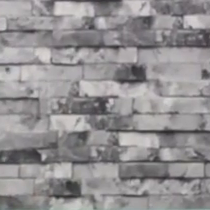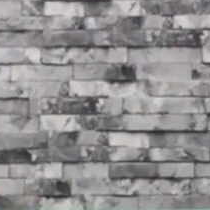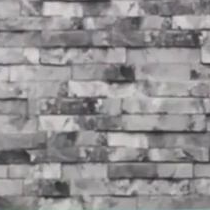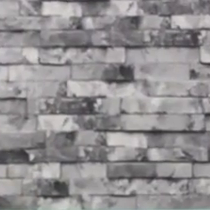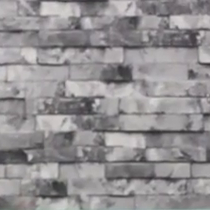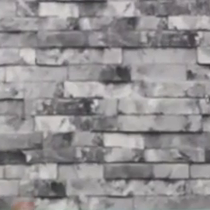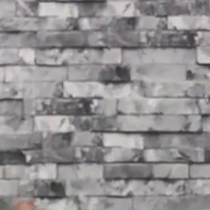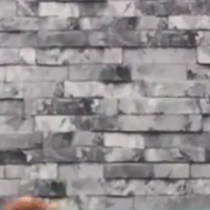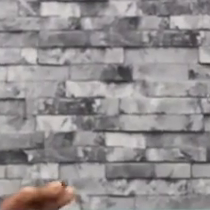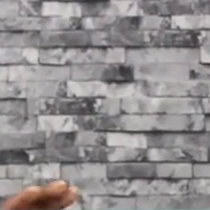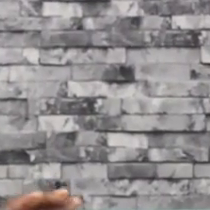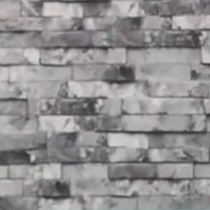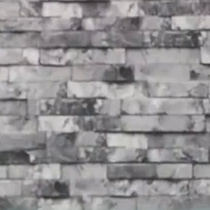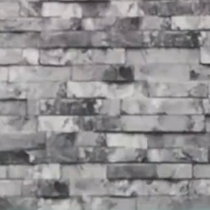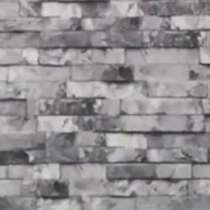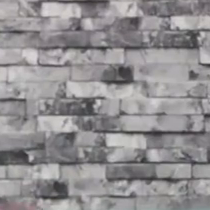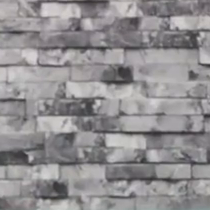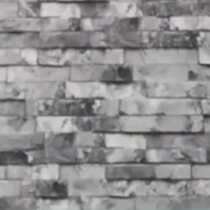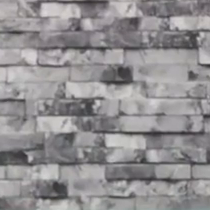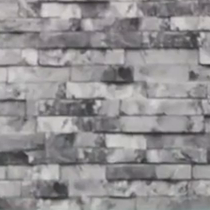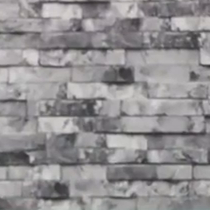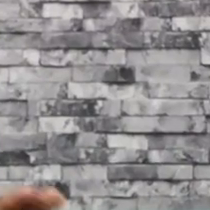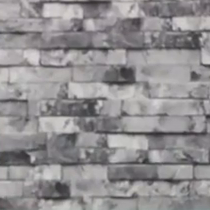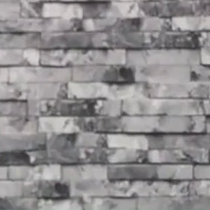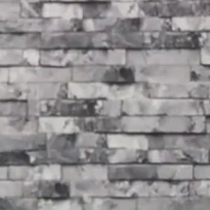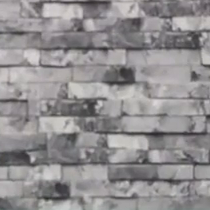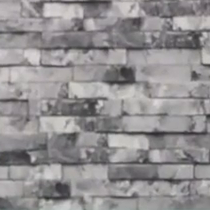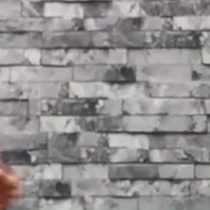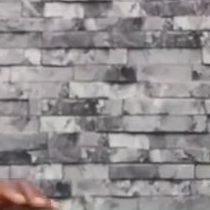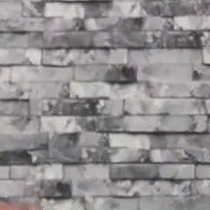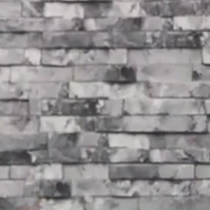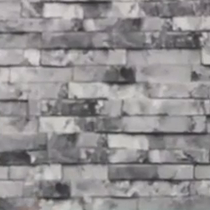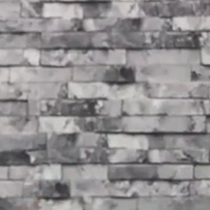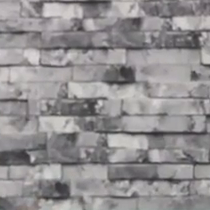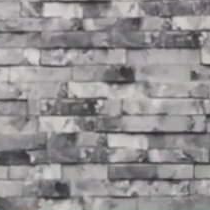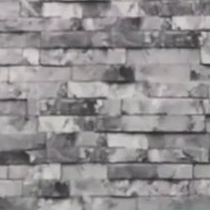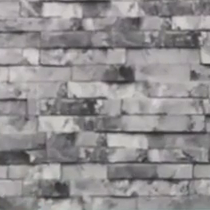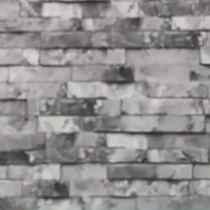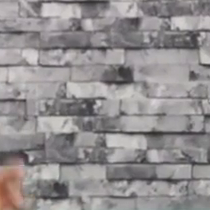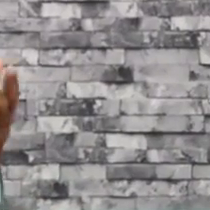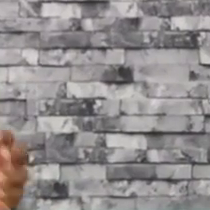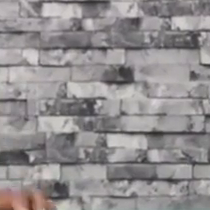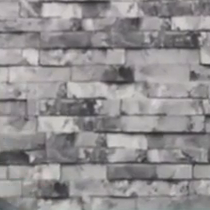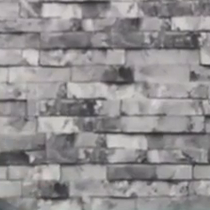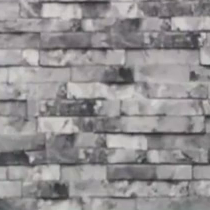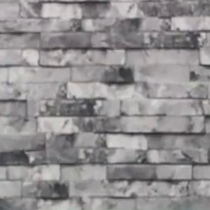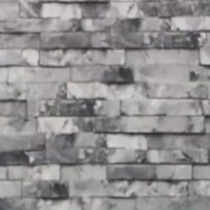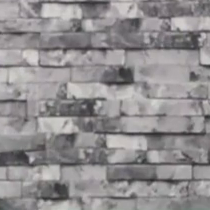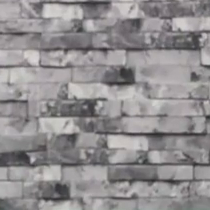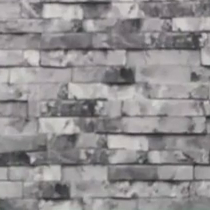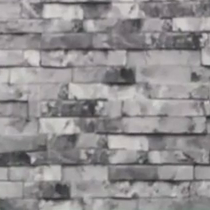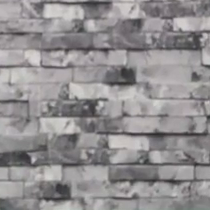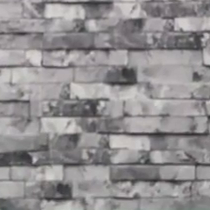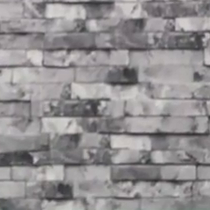Alichapwa kakiwa kadogo ili kalie. Mama ajue kama kako hai. Thoroughly beaten. Nikalia wakasema kemgoyo.